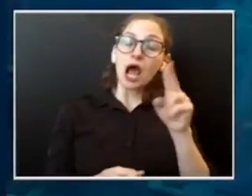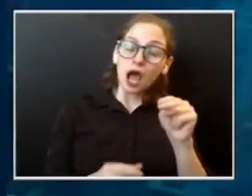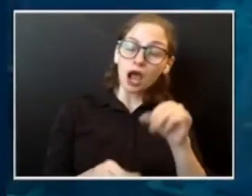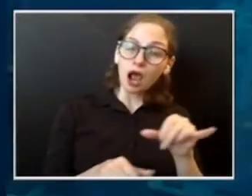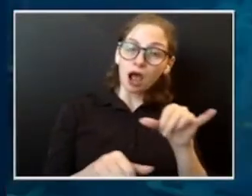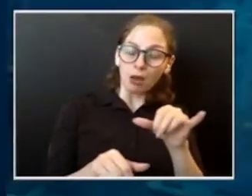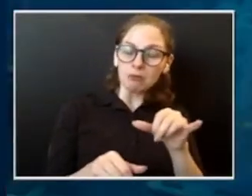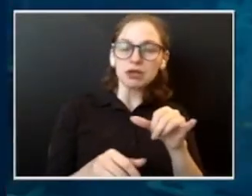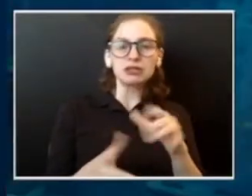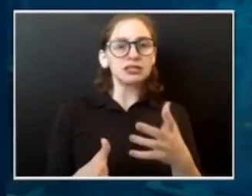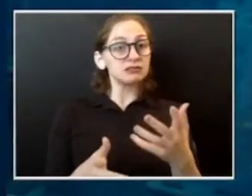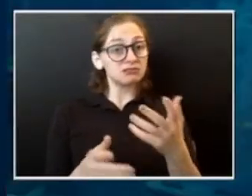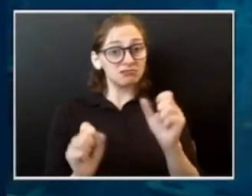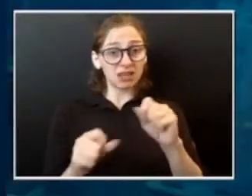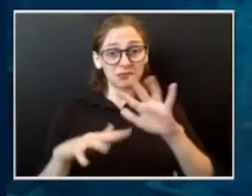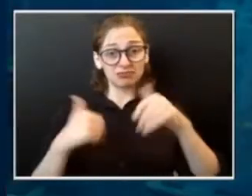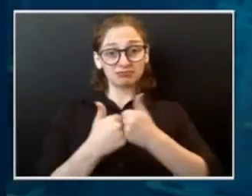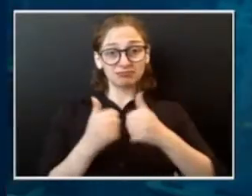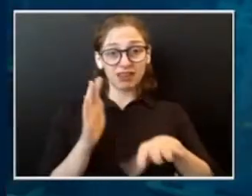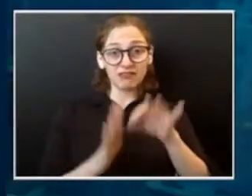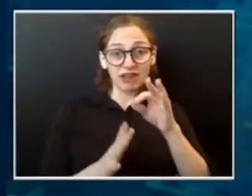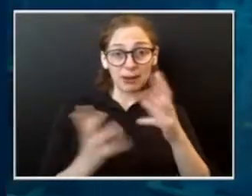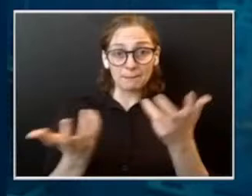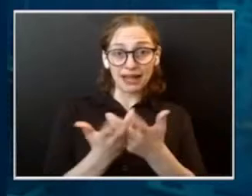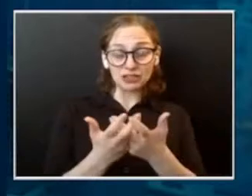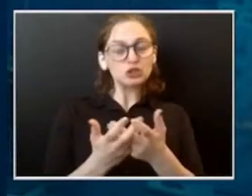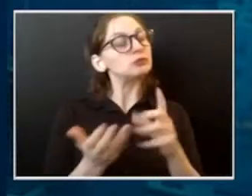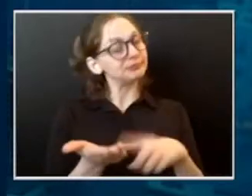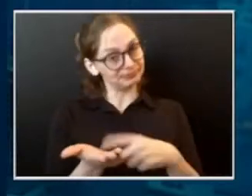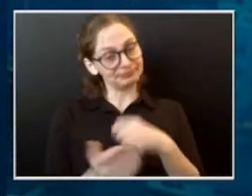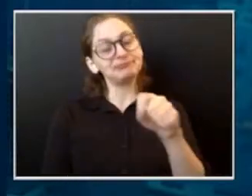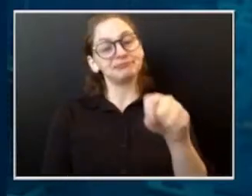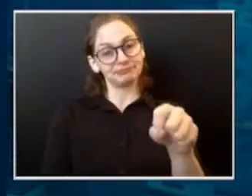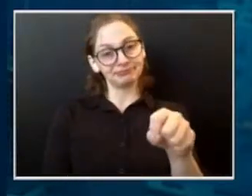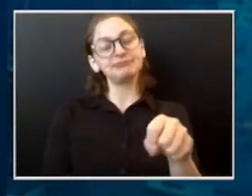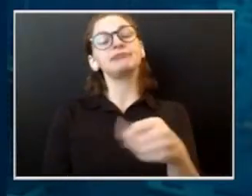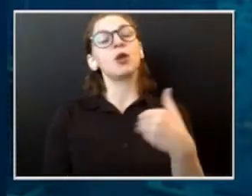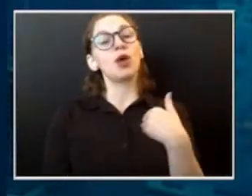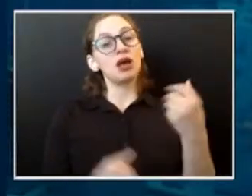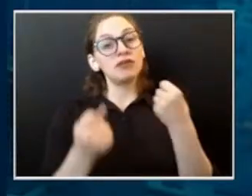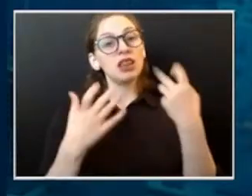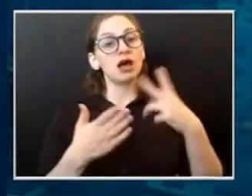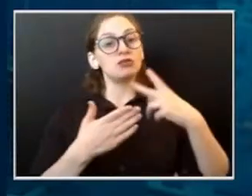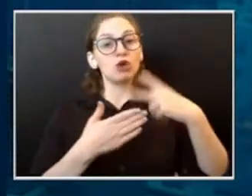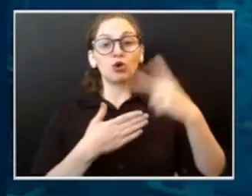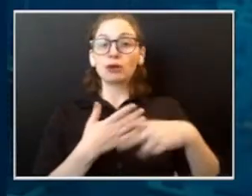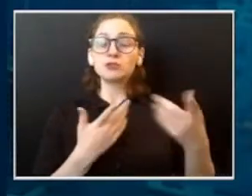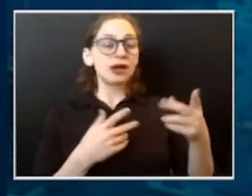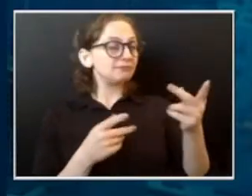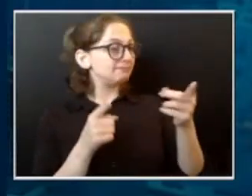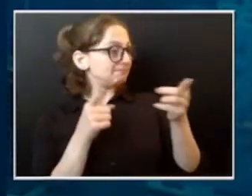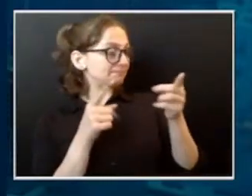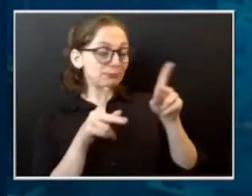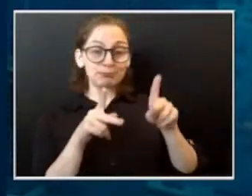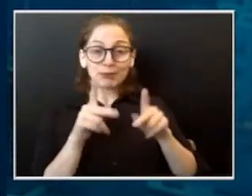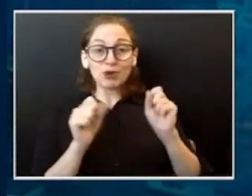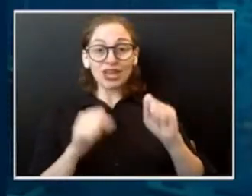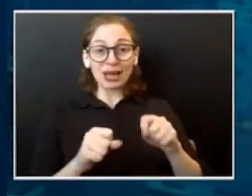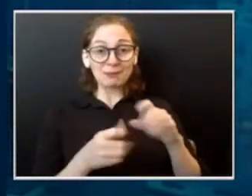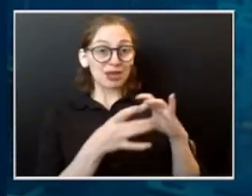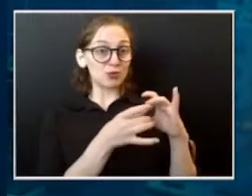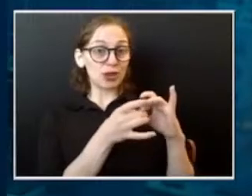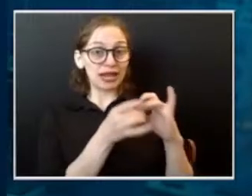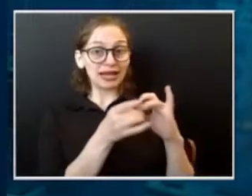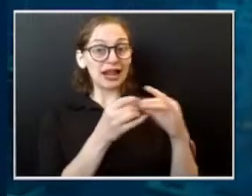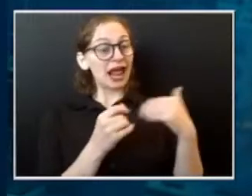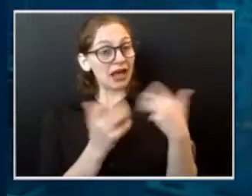is. We have a lot of programs out there where, yes, people can be related and they have a lot of matches and so forth, but there are a lot of programs where people show up with a donor and